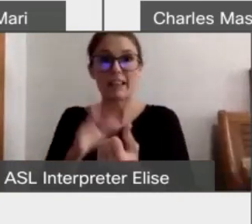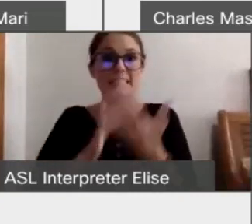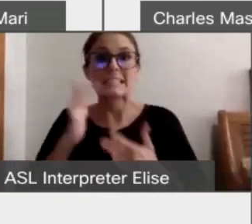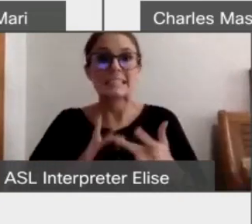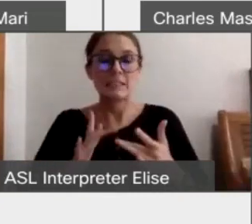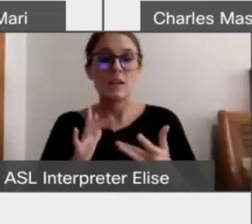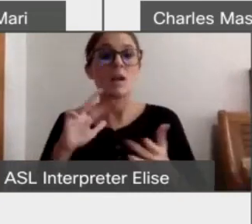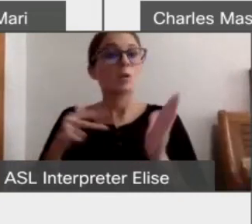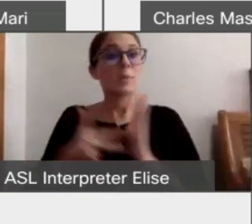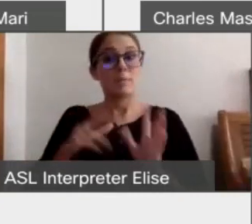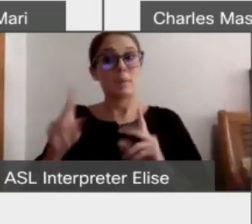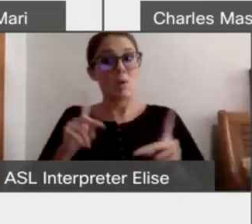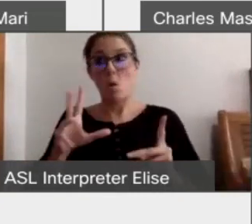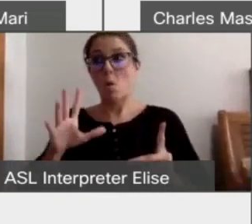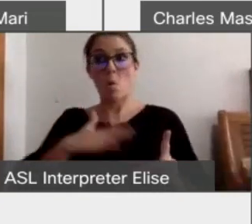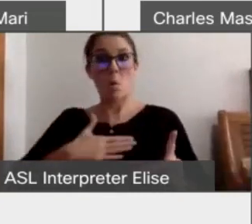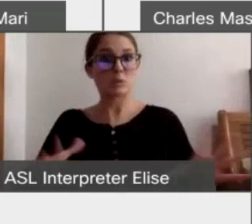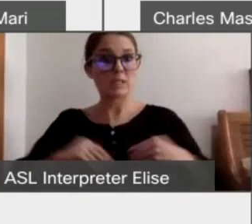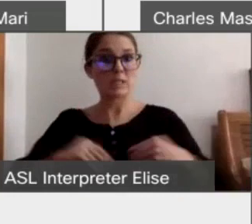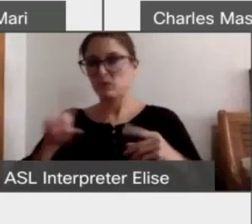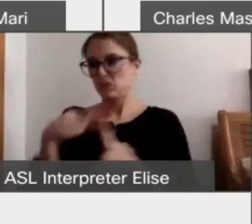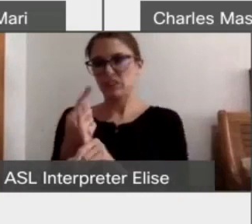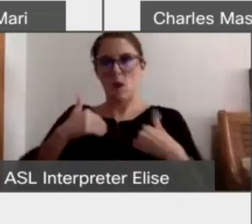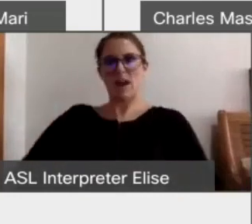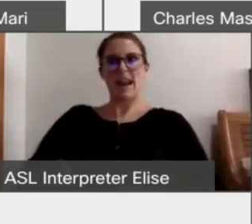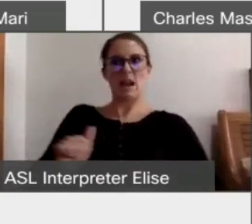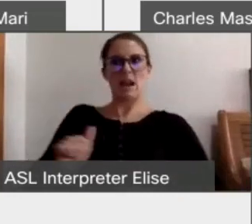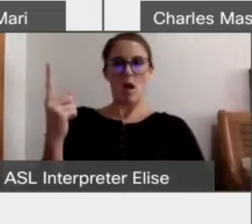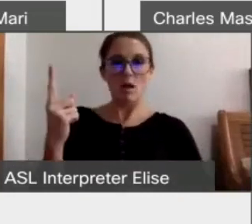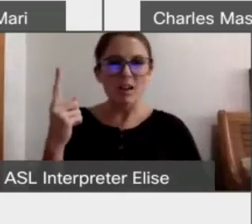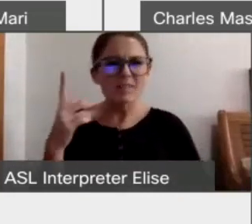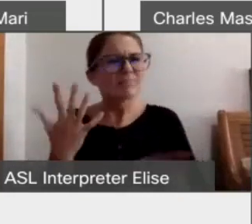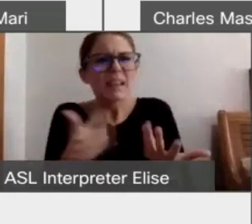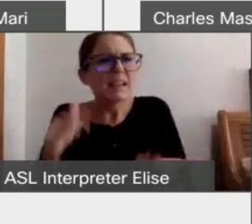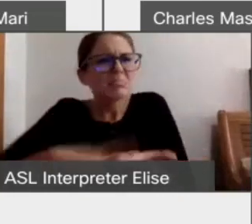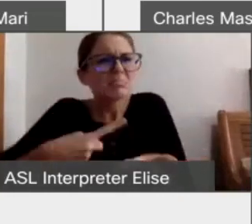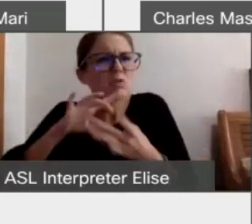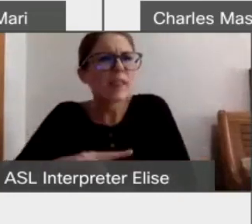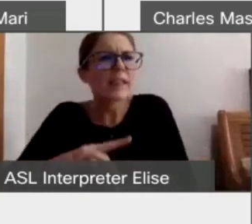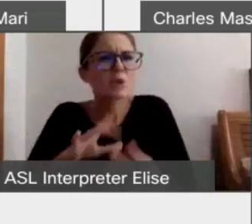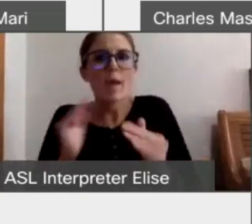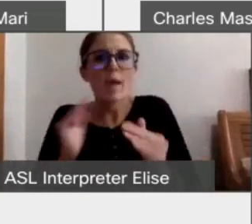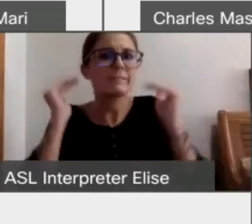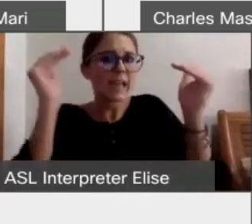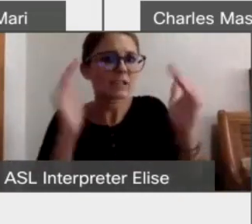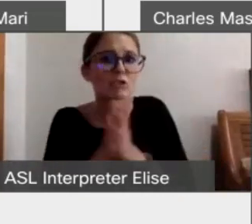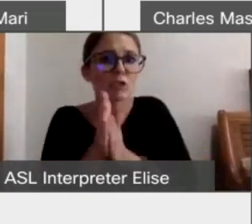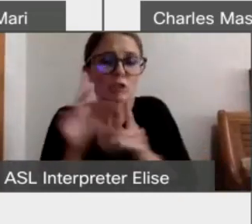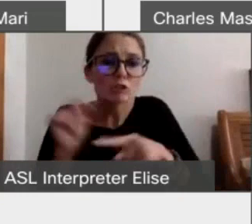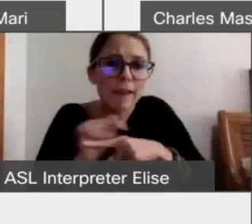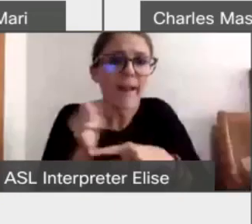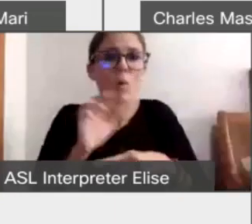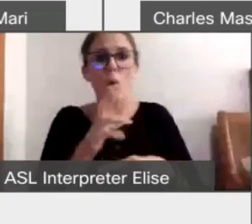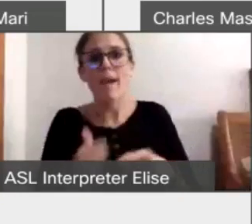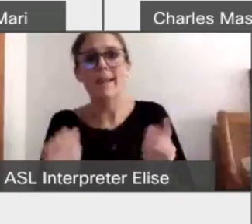support. Is there any talk about providing any advanced training or any incentives for any type